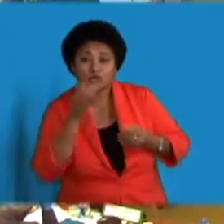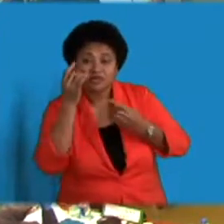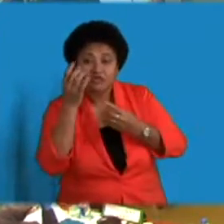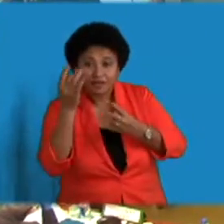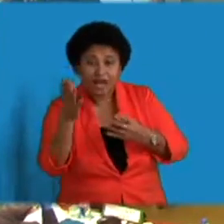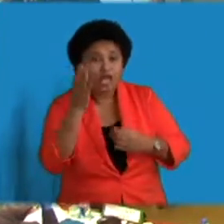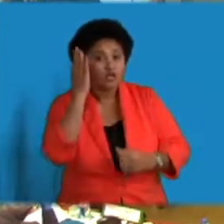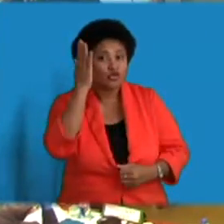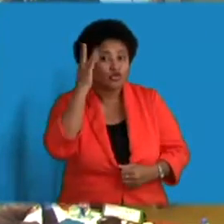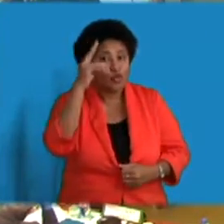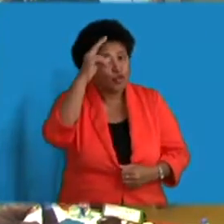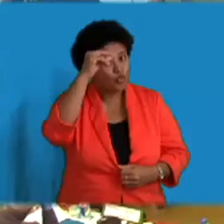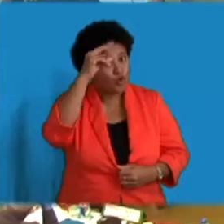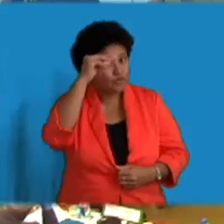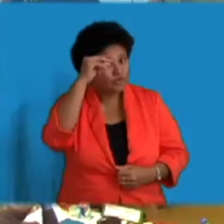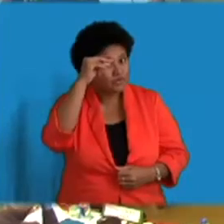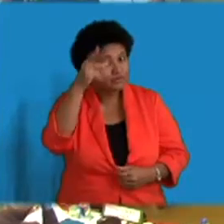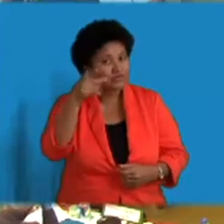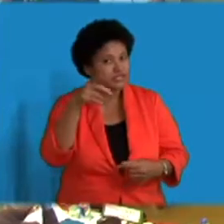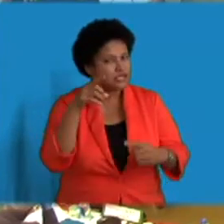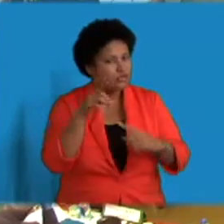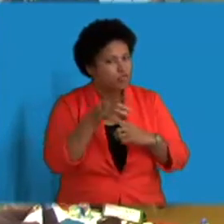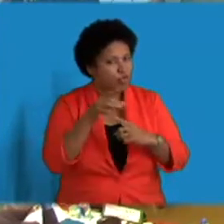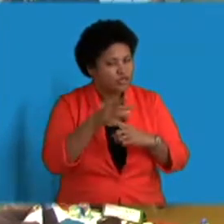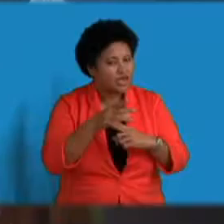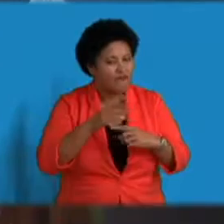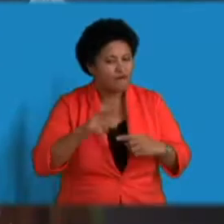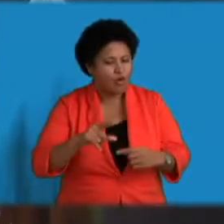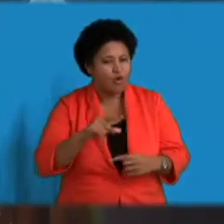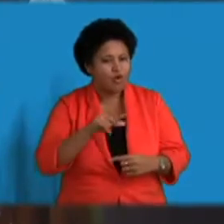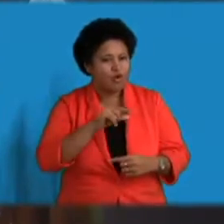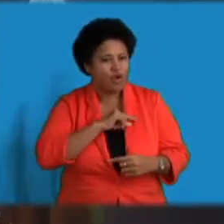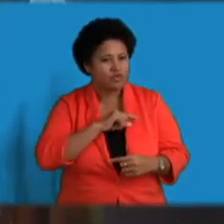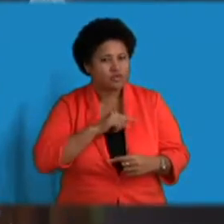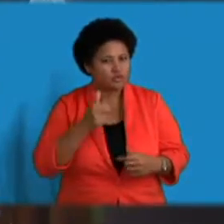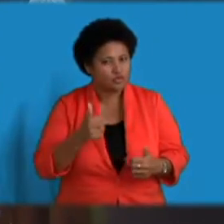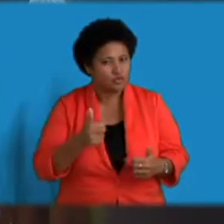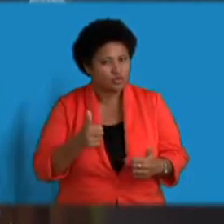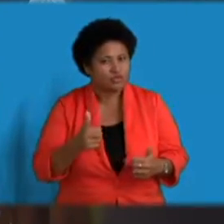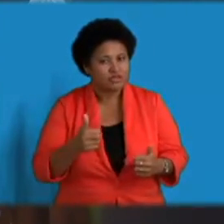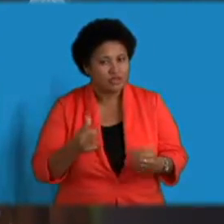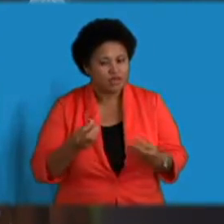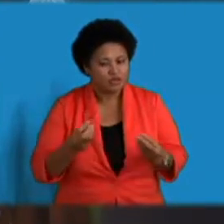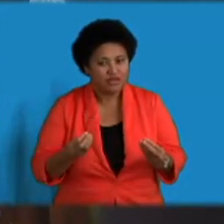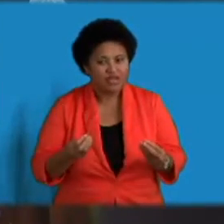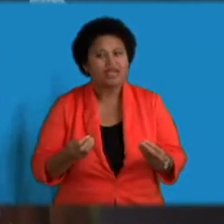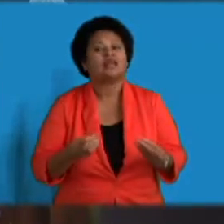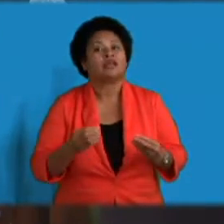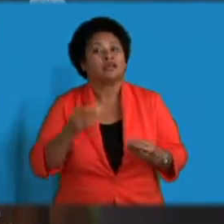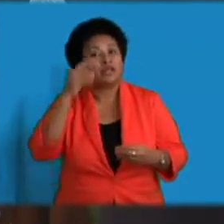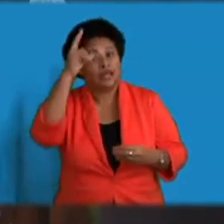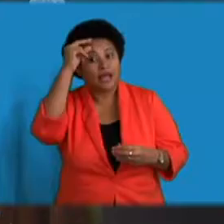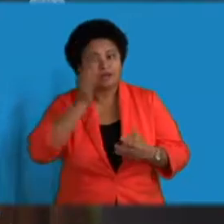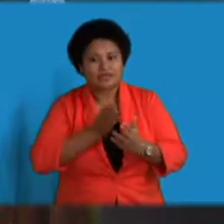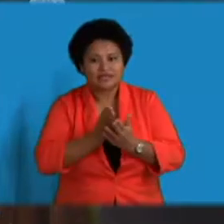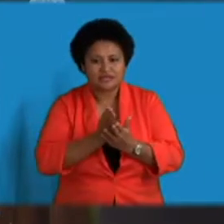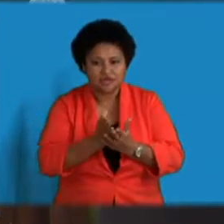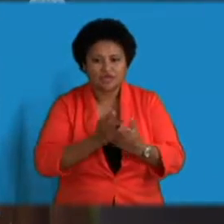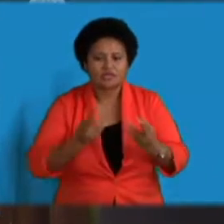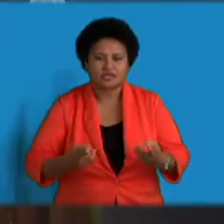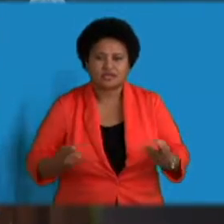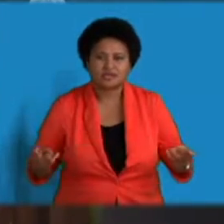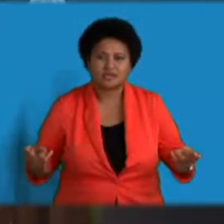play a pivotal role to the provision of quality, suitable library resources, reading resources,